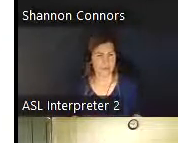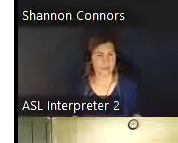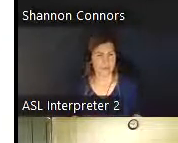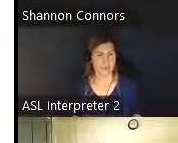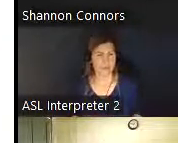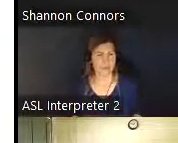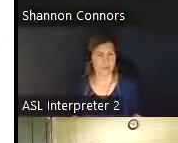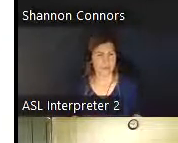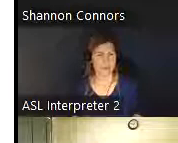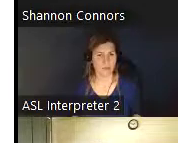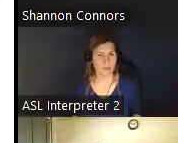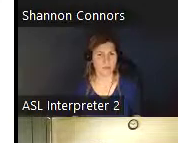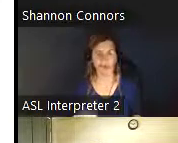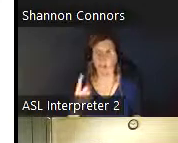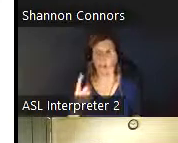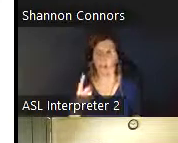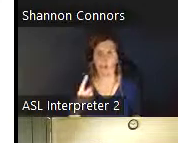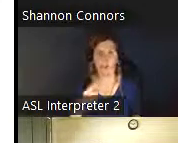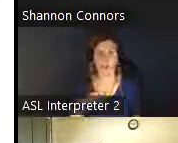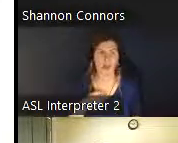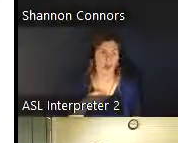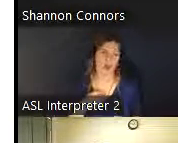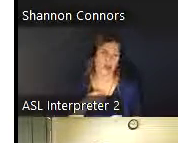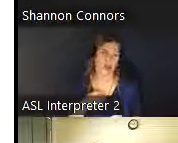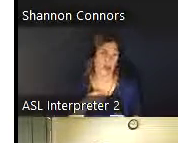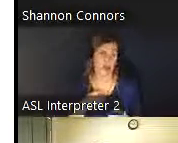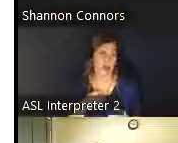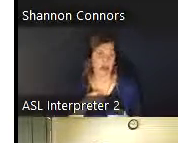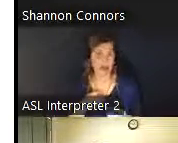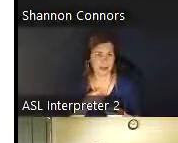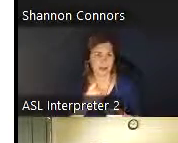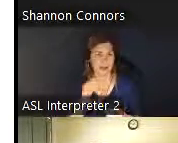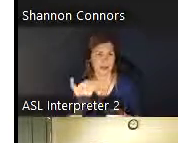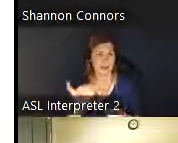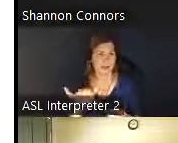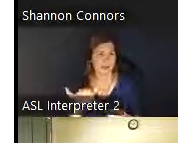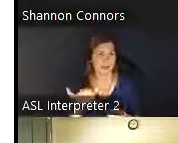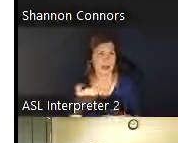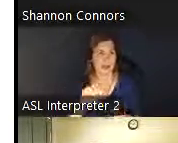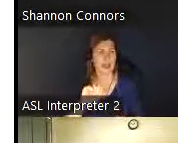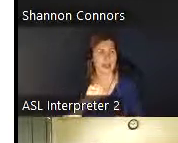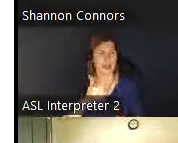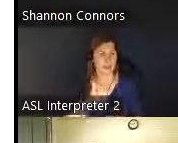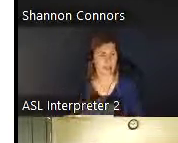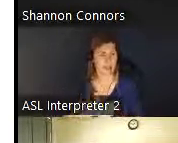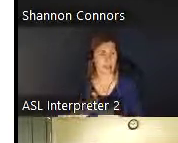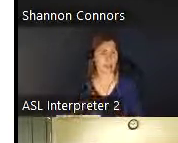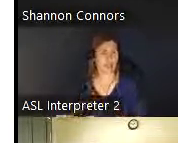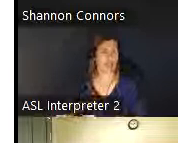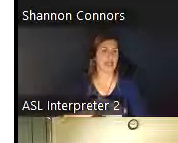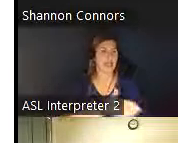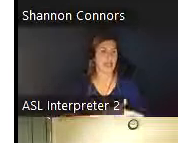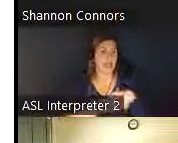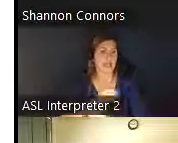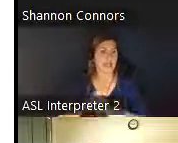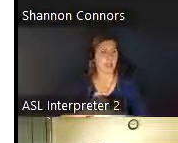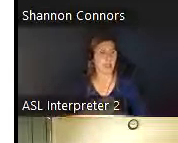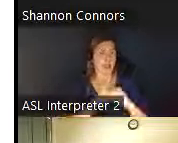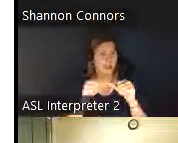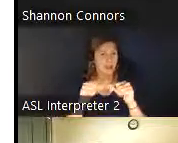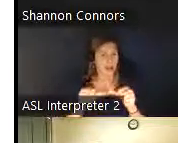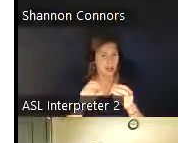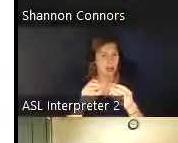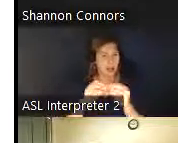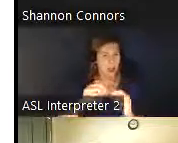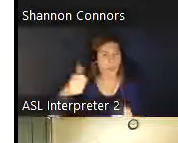obviously there's the one that I called out a couple of times, and that's establish and enhance protected areas or habitat reserves.